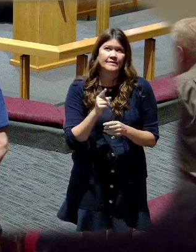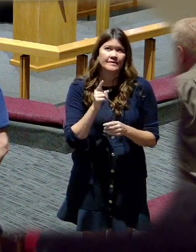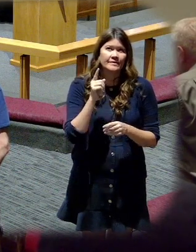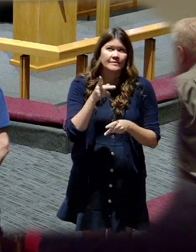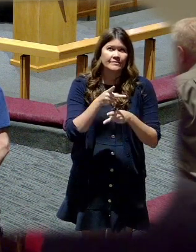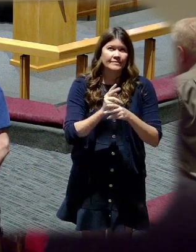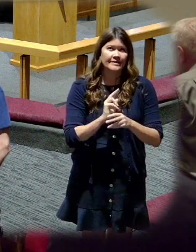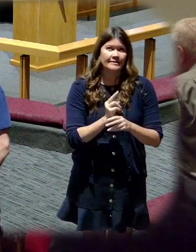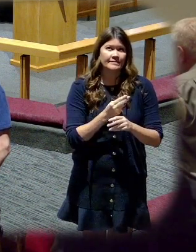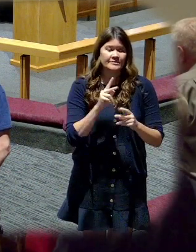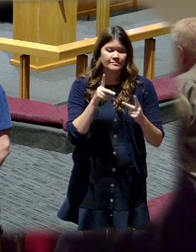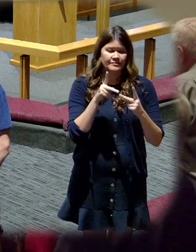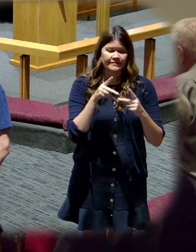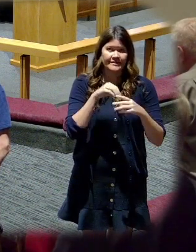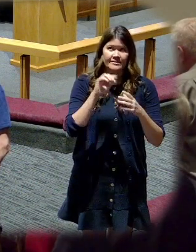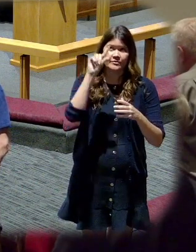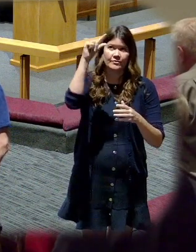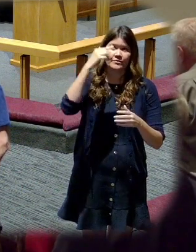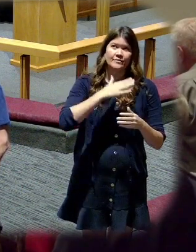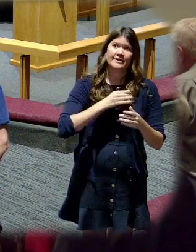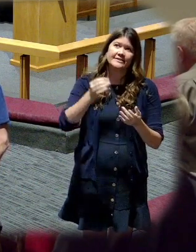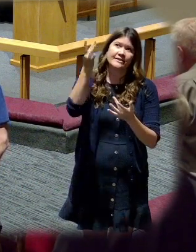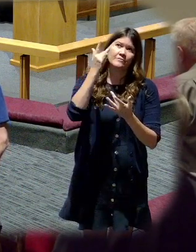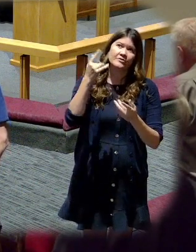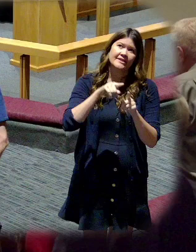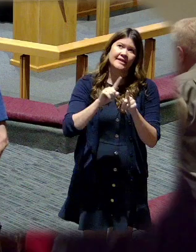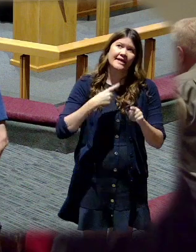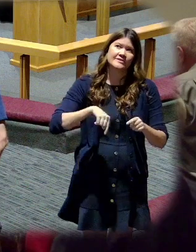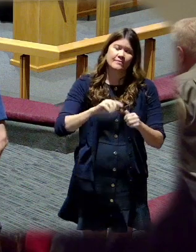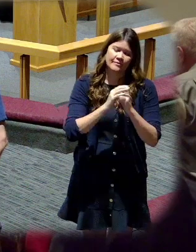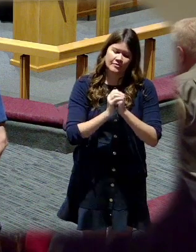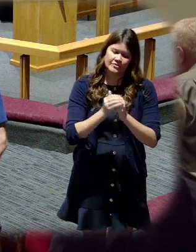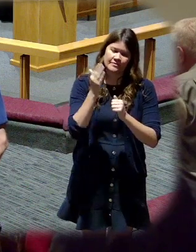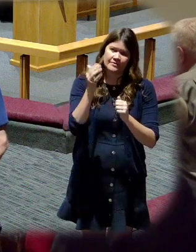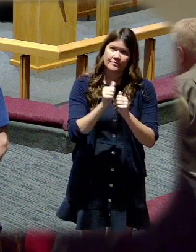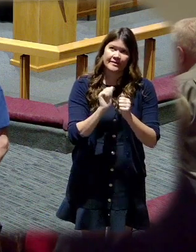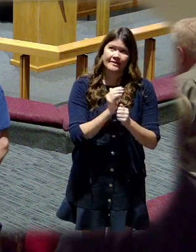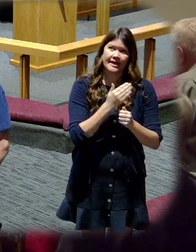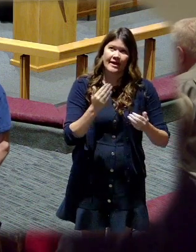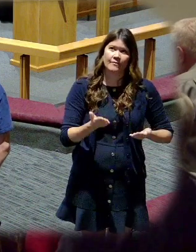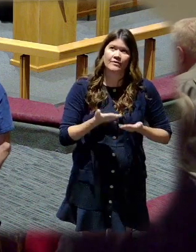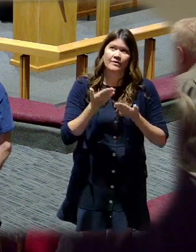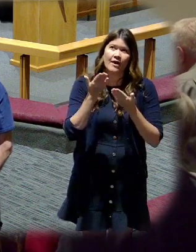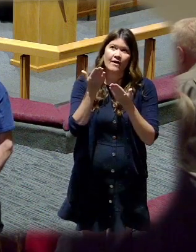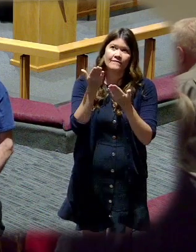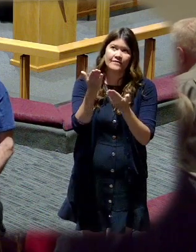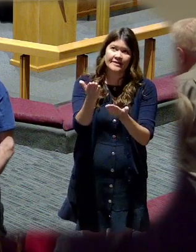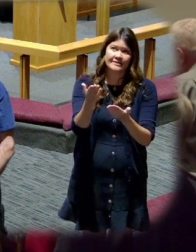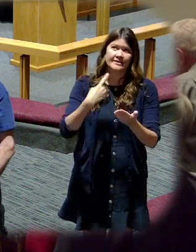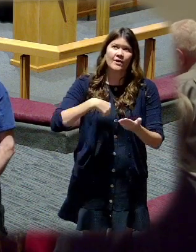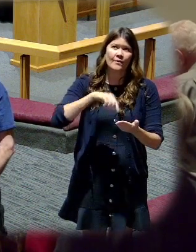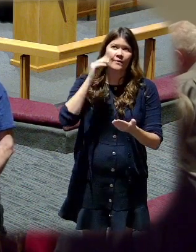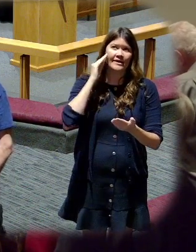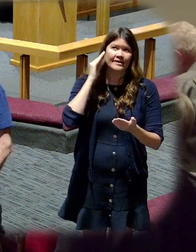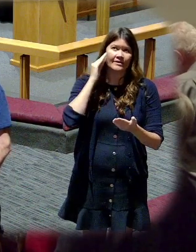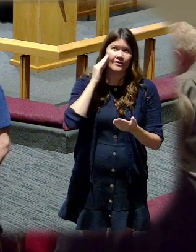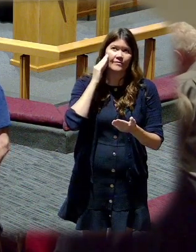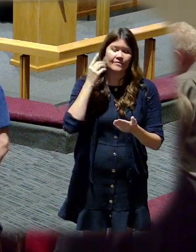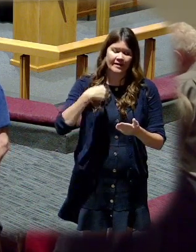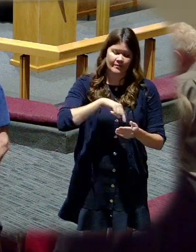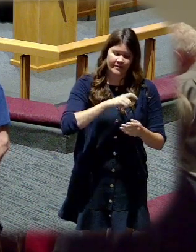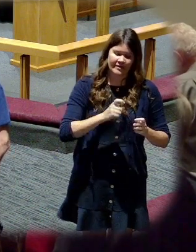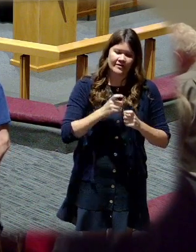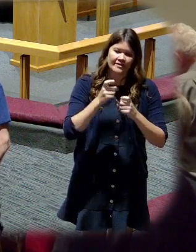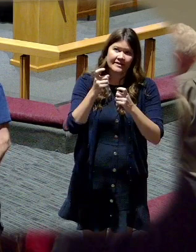perfectly in Your grace and in Your mercy. And as we worship You with our tithes and our offerings, we know that we are giving just